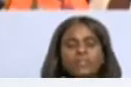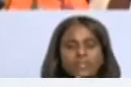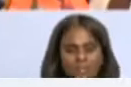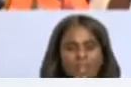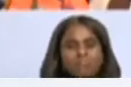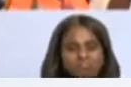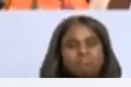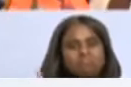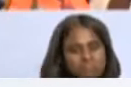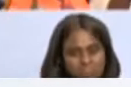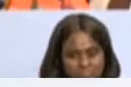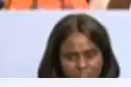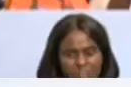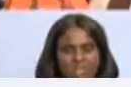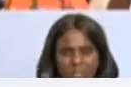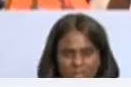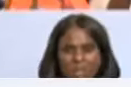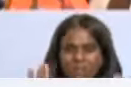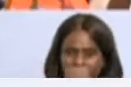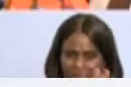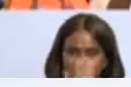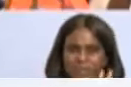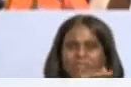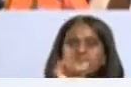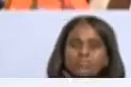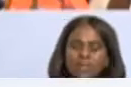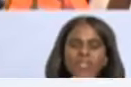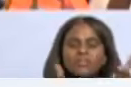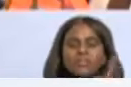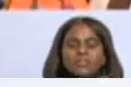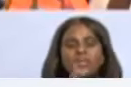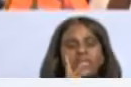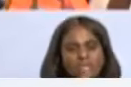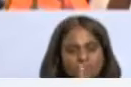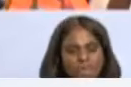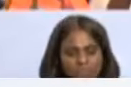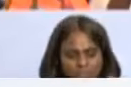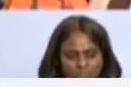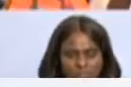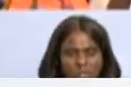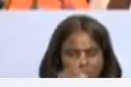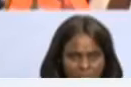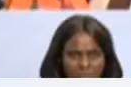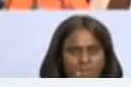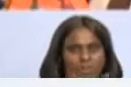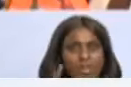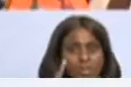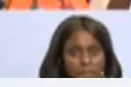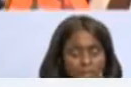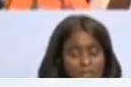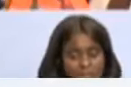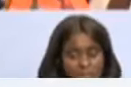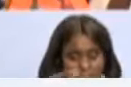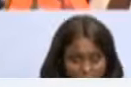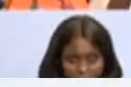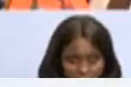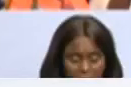and expeditious prosecution, maintaining freedoms but acting on criminality.